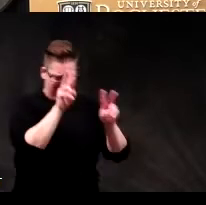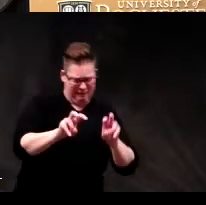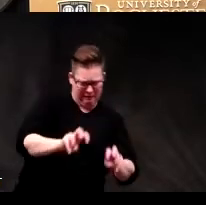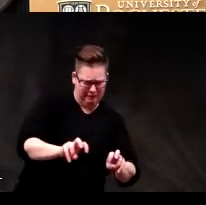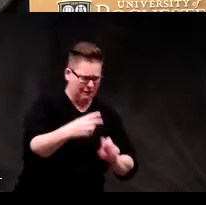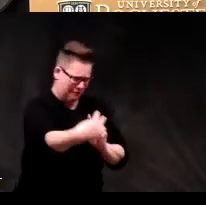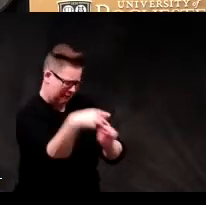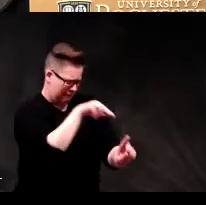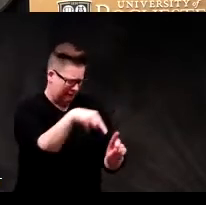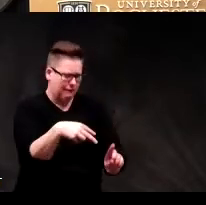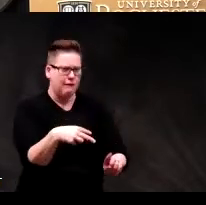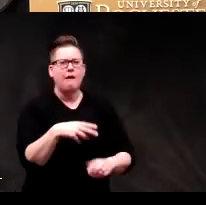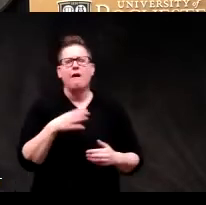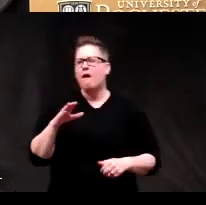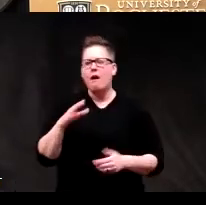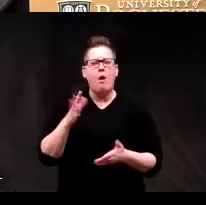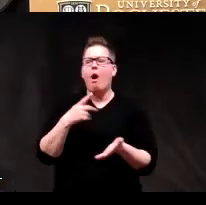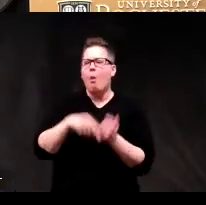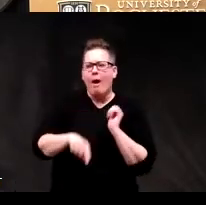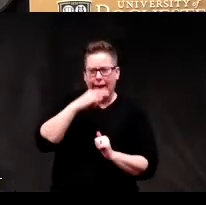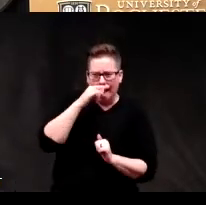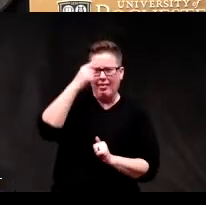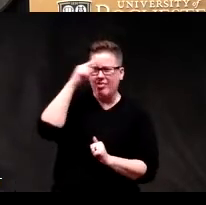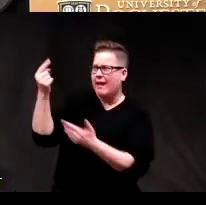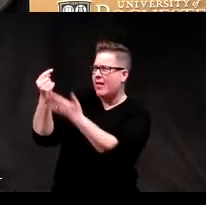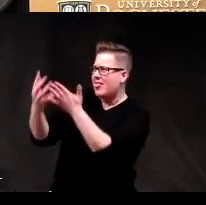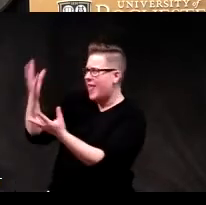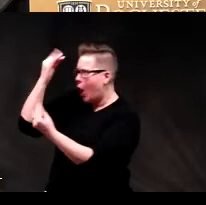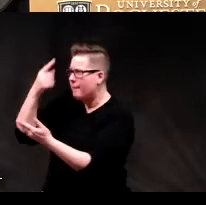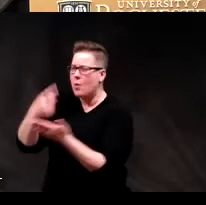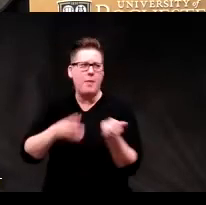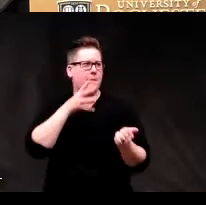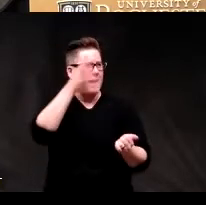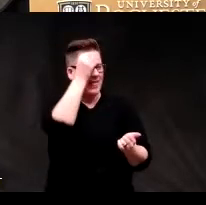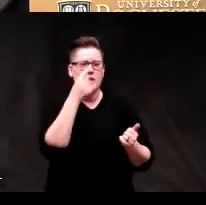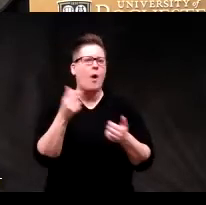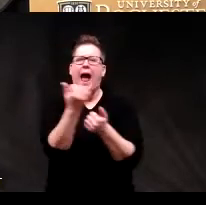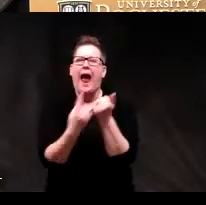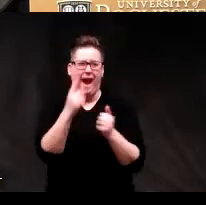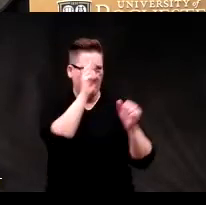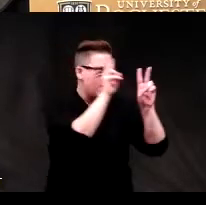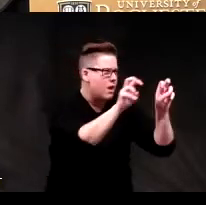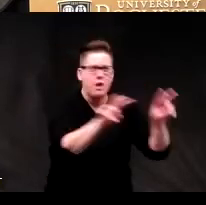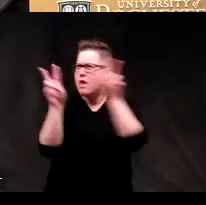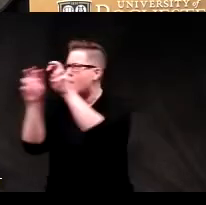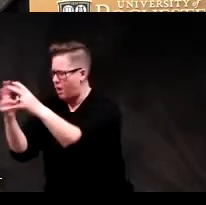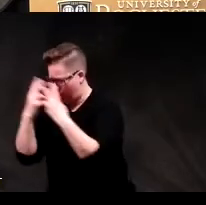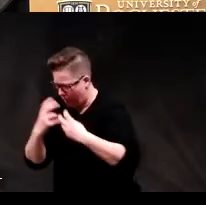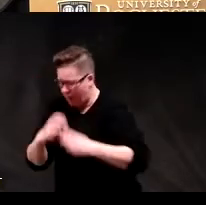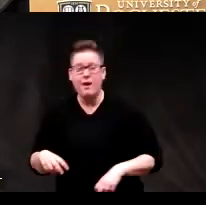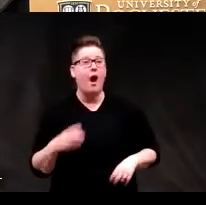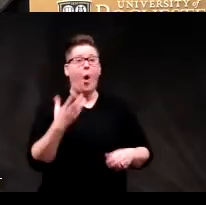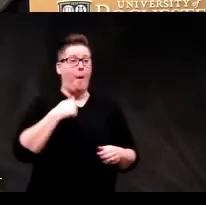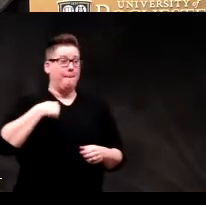what's happening in the mind of the therapist, what's happening in the mind of the parent, and so on and so forth. It happens between the supervisor